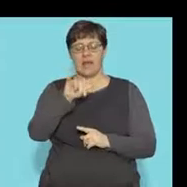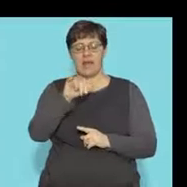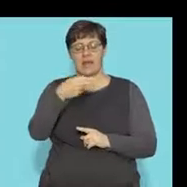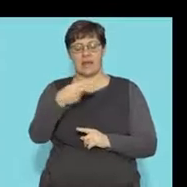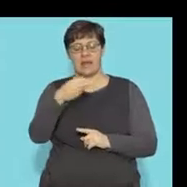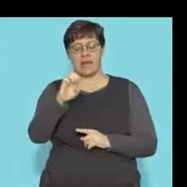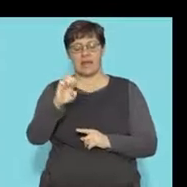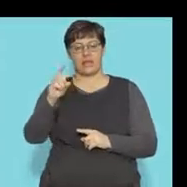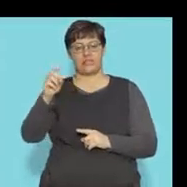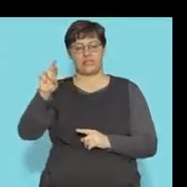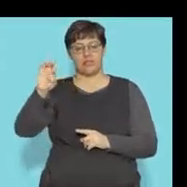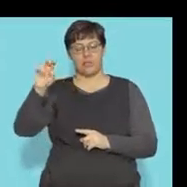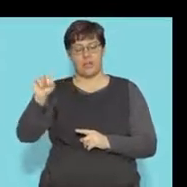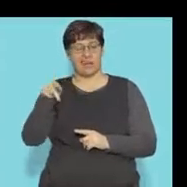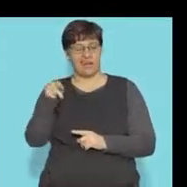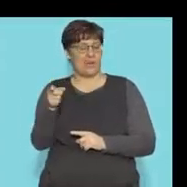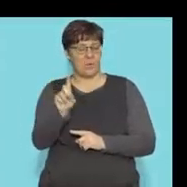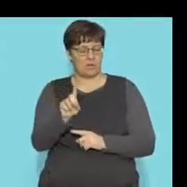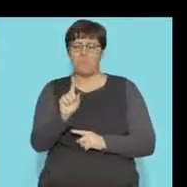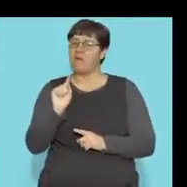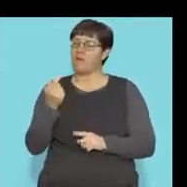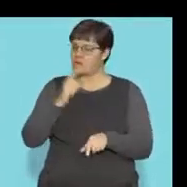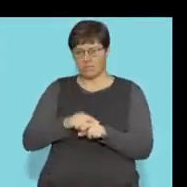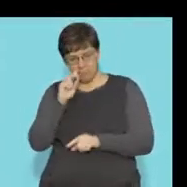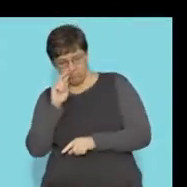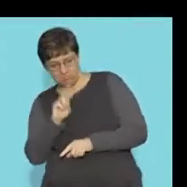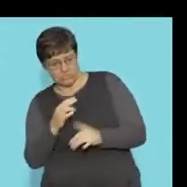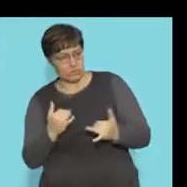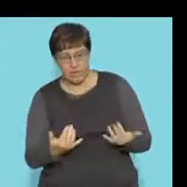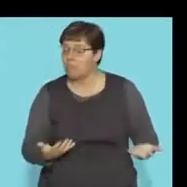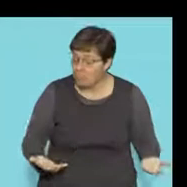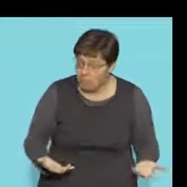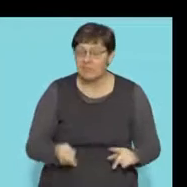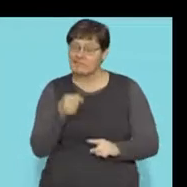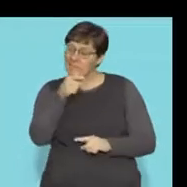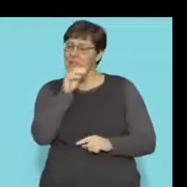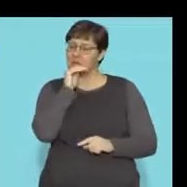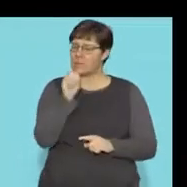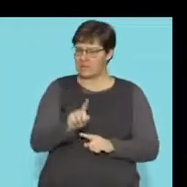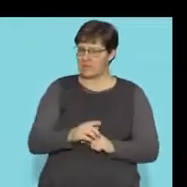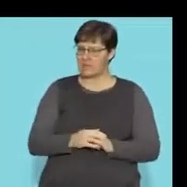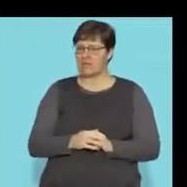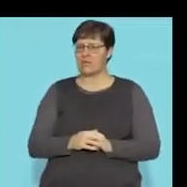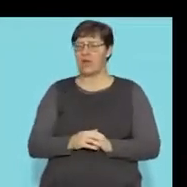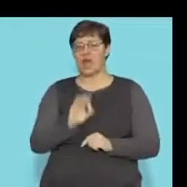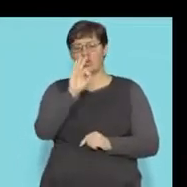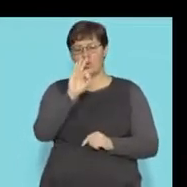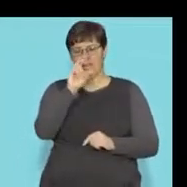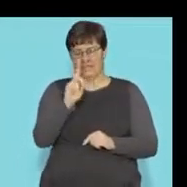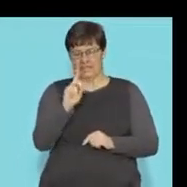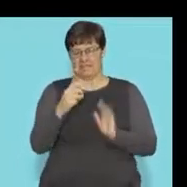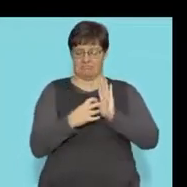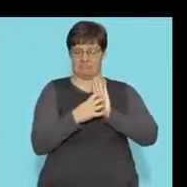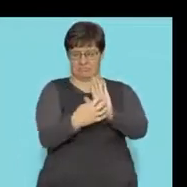have discussed previously, but just in case this is your first time with us today, a polyhedron is a three-dimensional figure